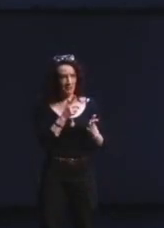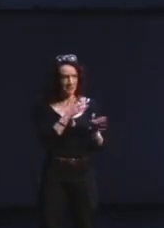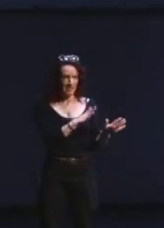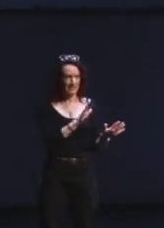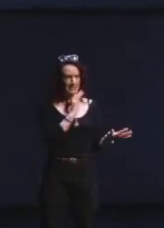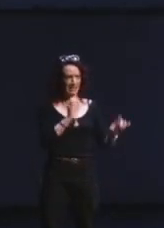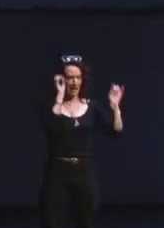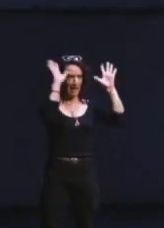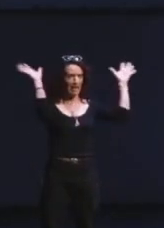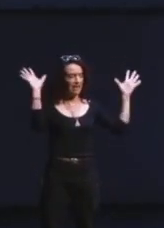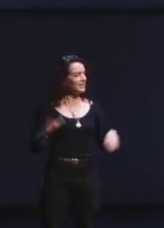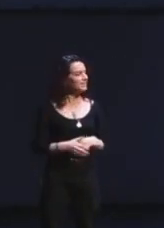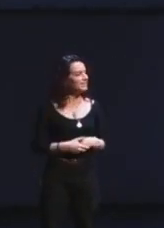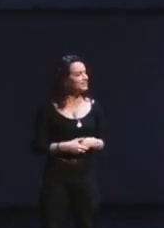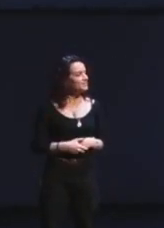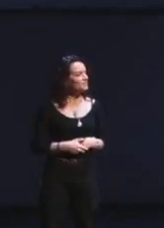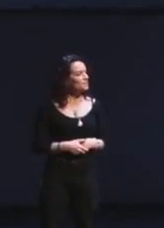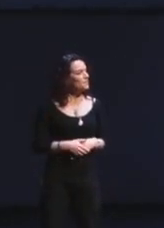So